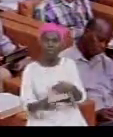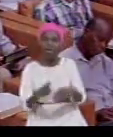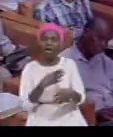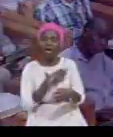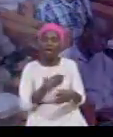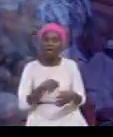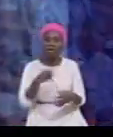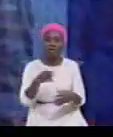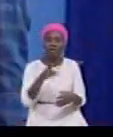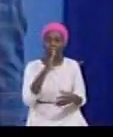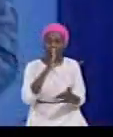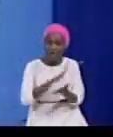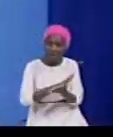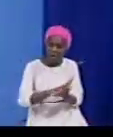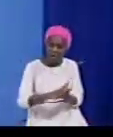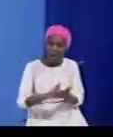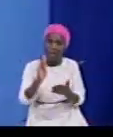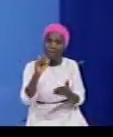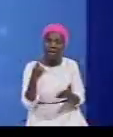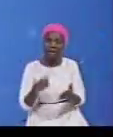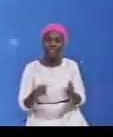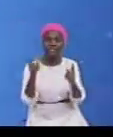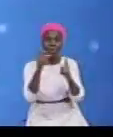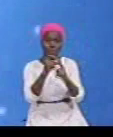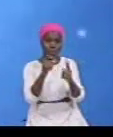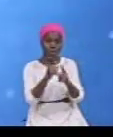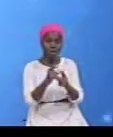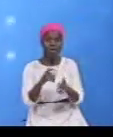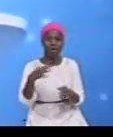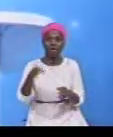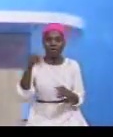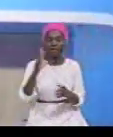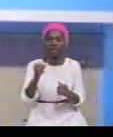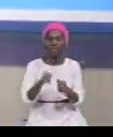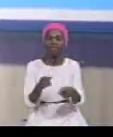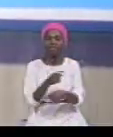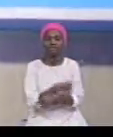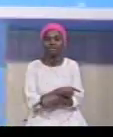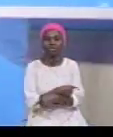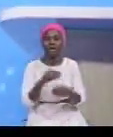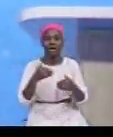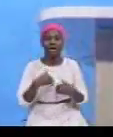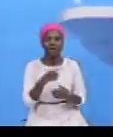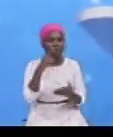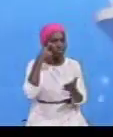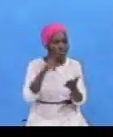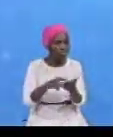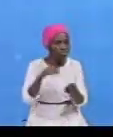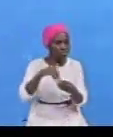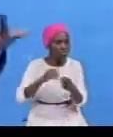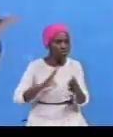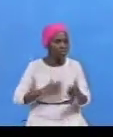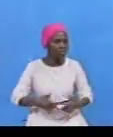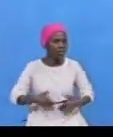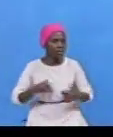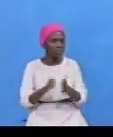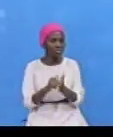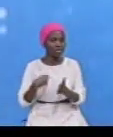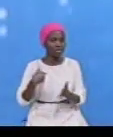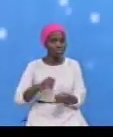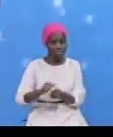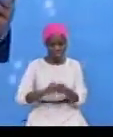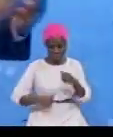being cleansed by the word every day. Have you noticed our lives? You know, we wash in the morning and we